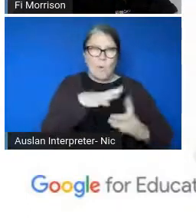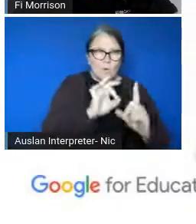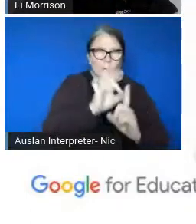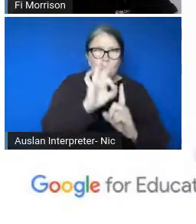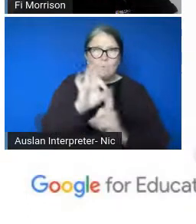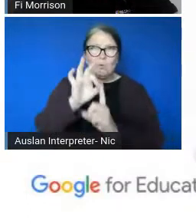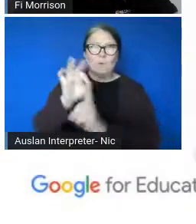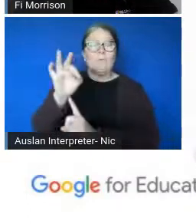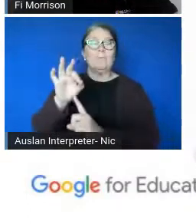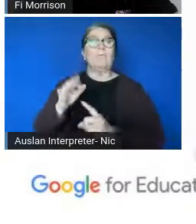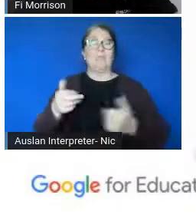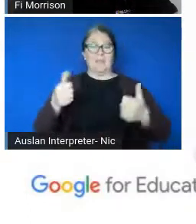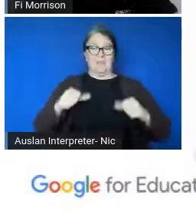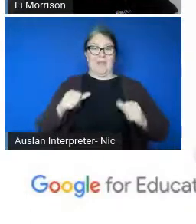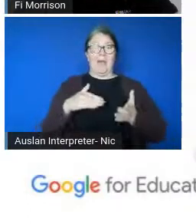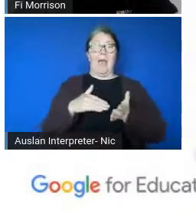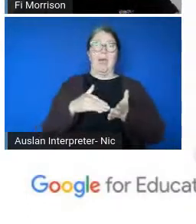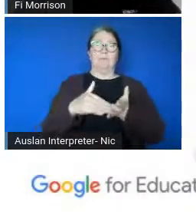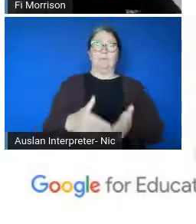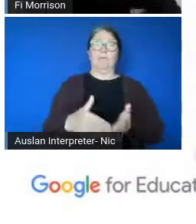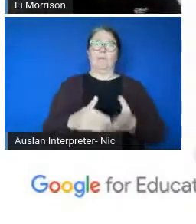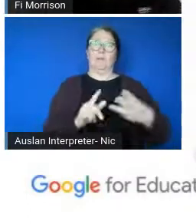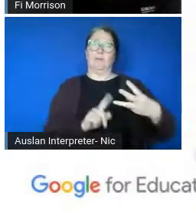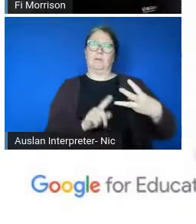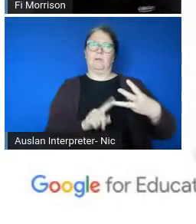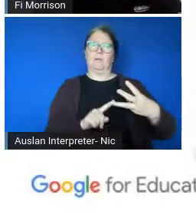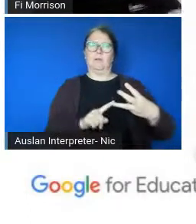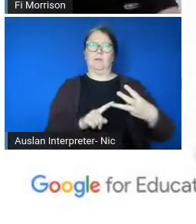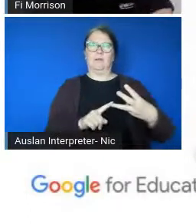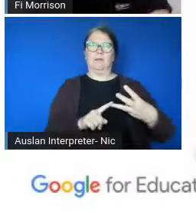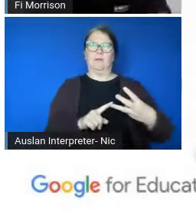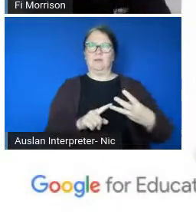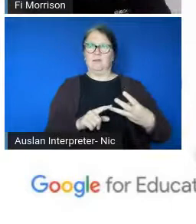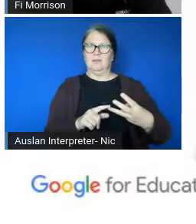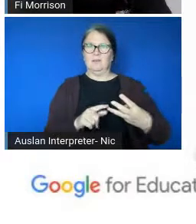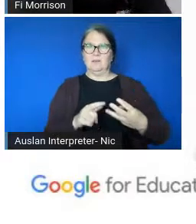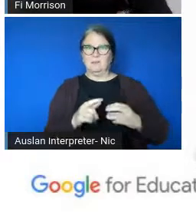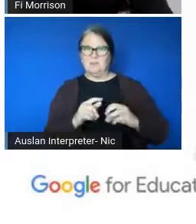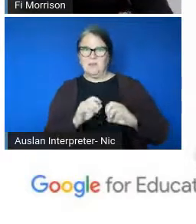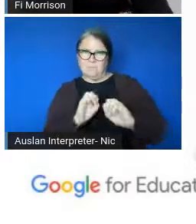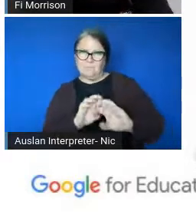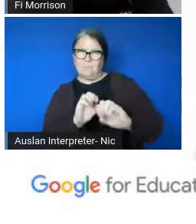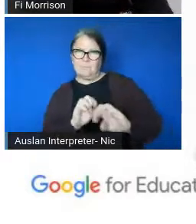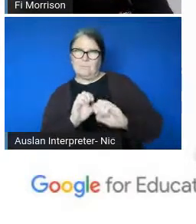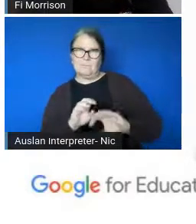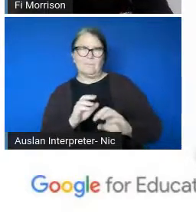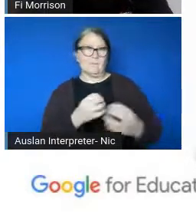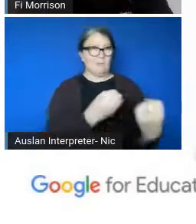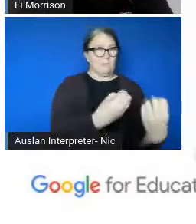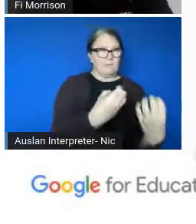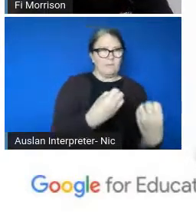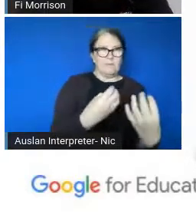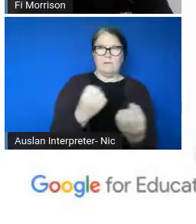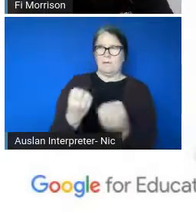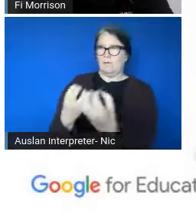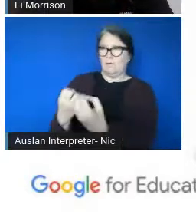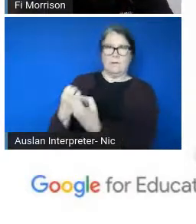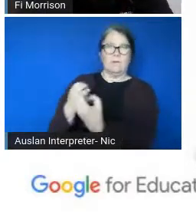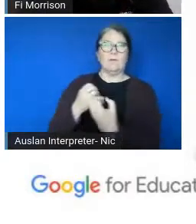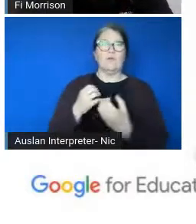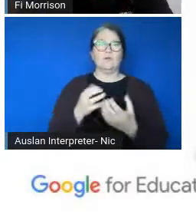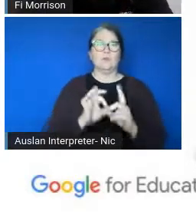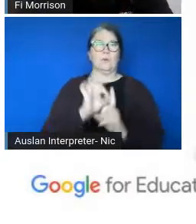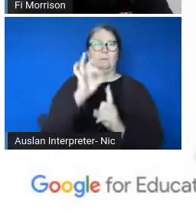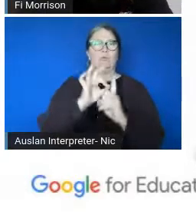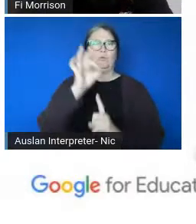feed forward. So what kind of advice can we give each other to help us to improve our solutions? In terms of